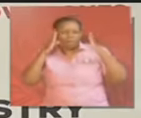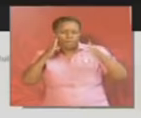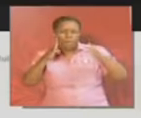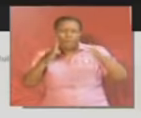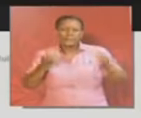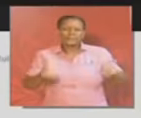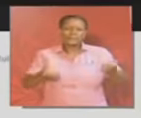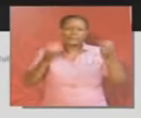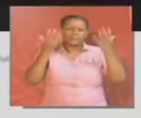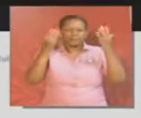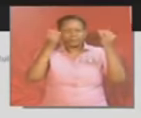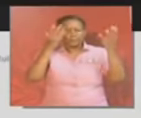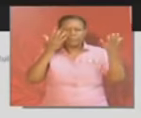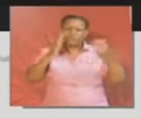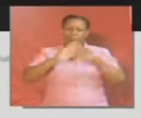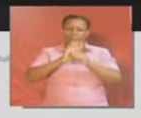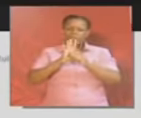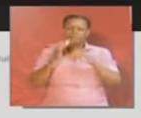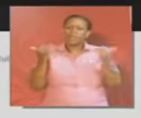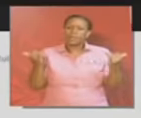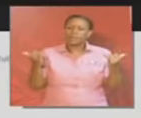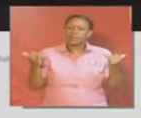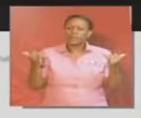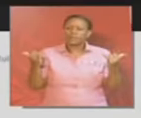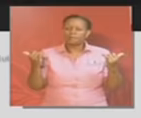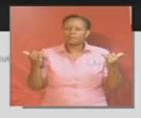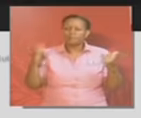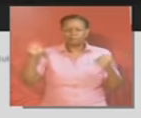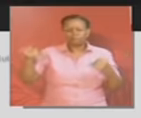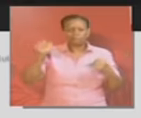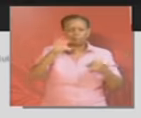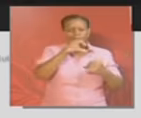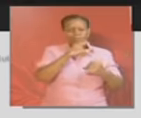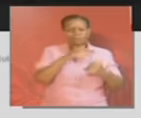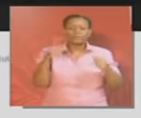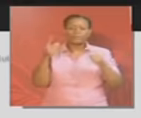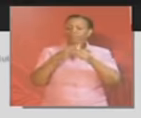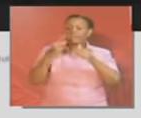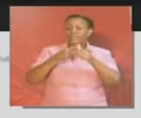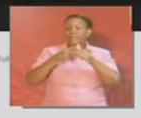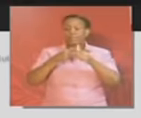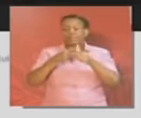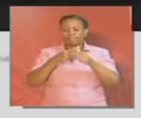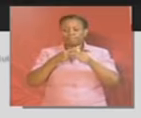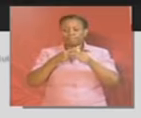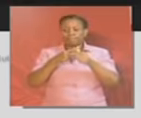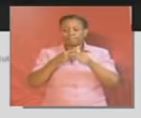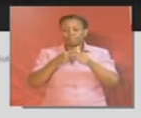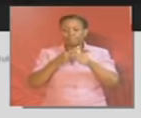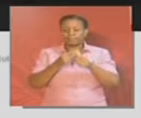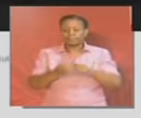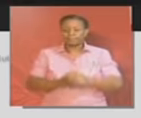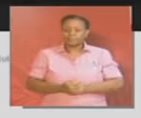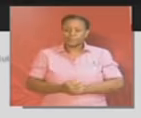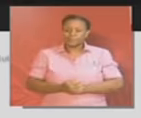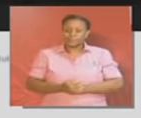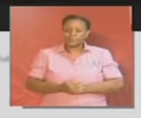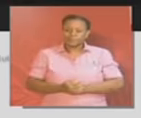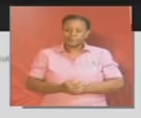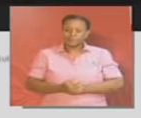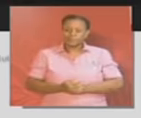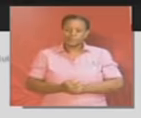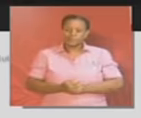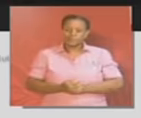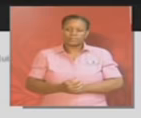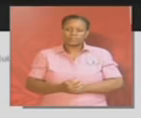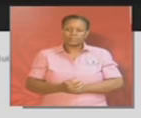slides. First, we want to start with the continuing update of our epidemic curve. Now, we have